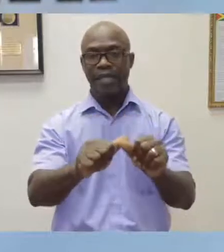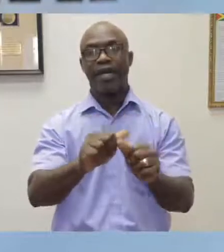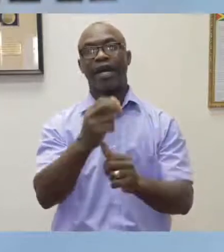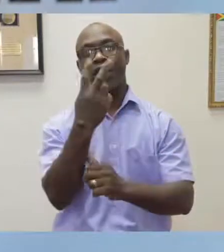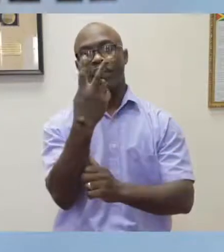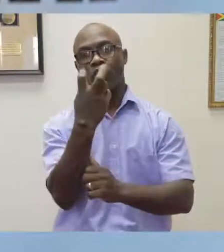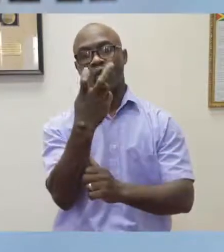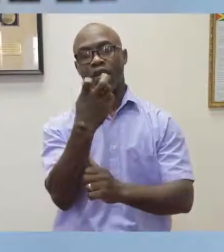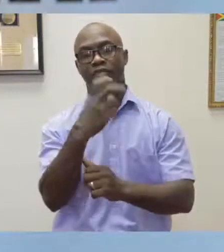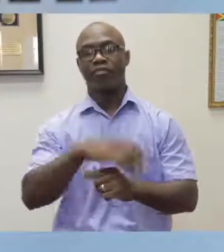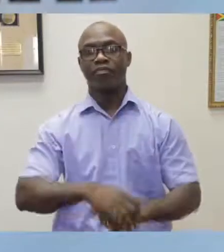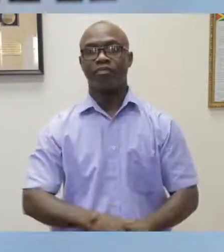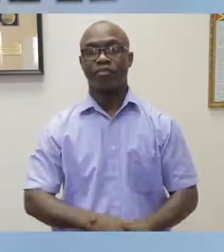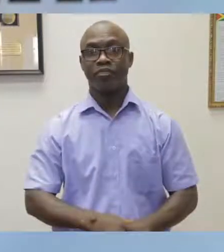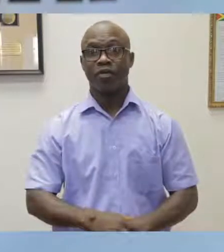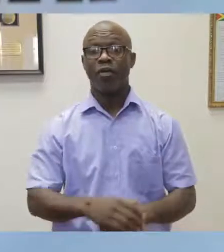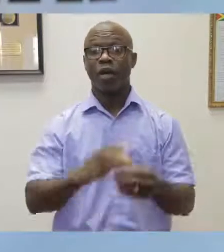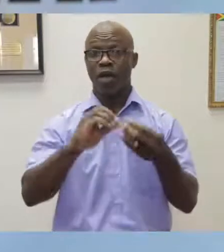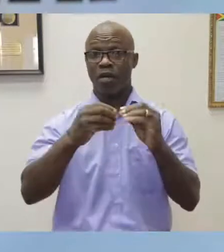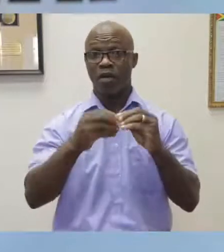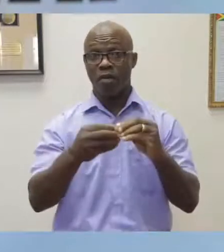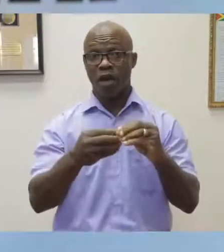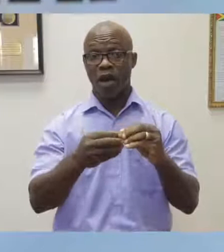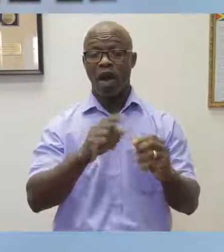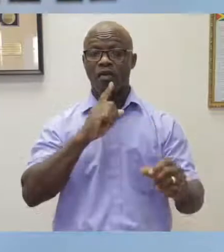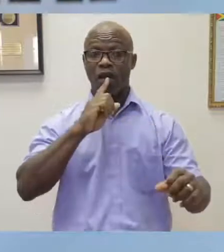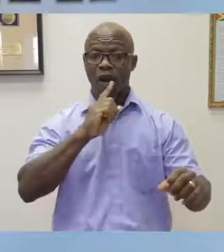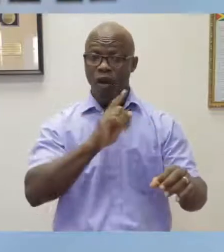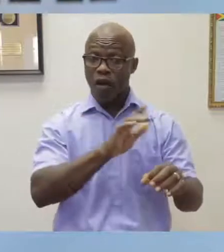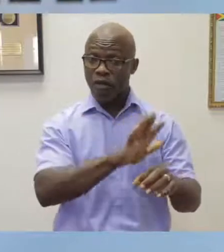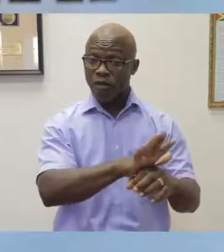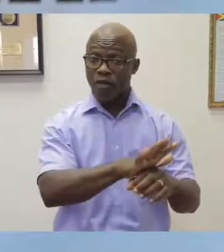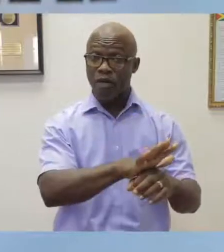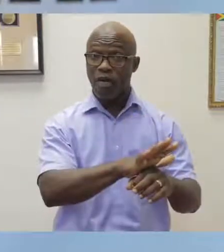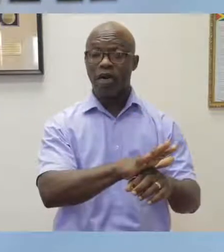12, and the number of confirmed cases,